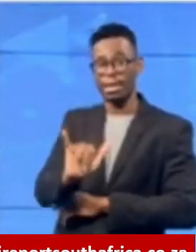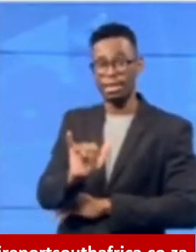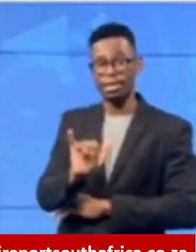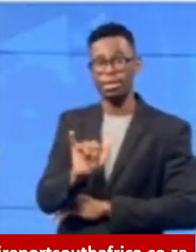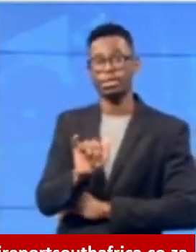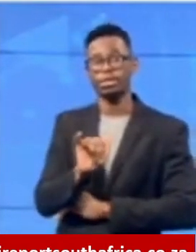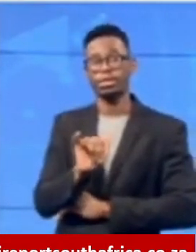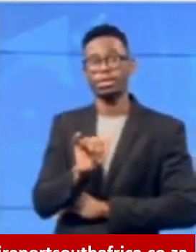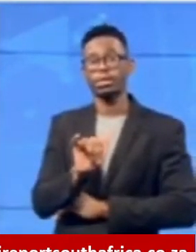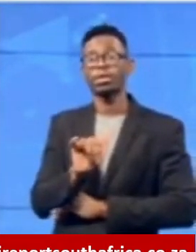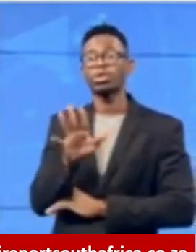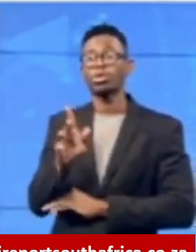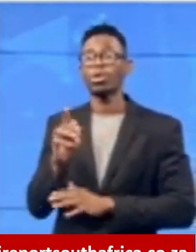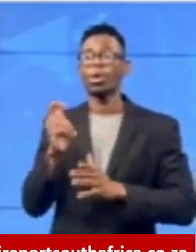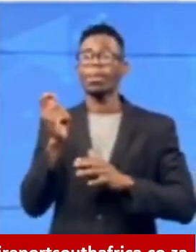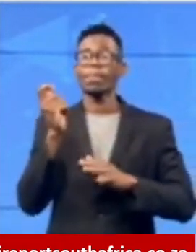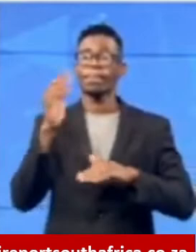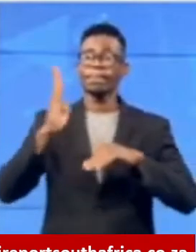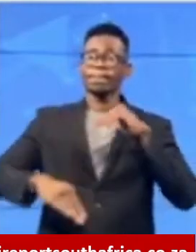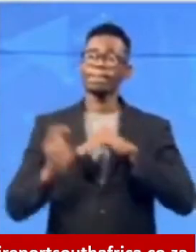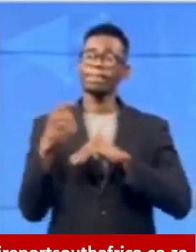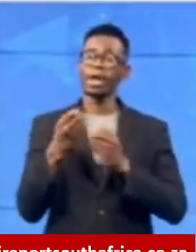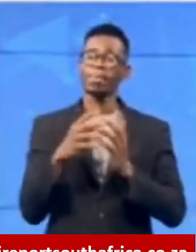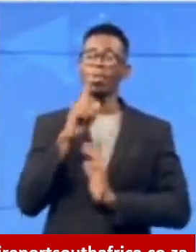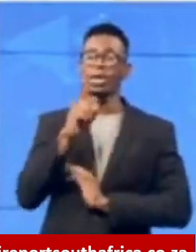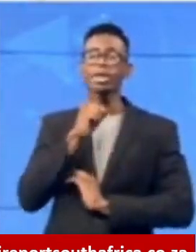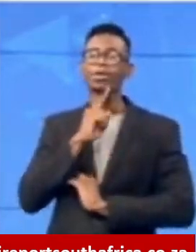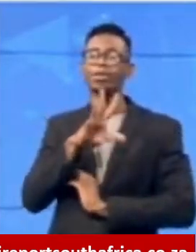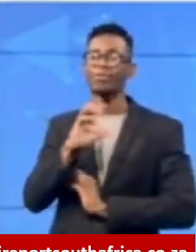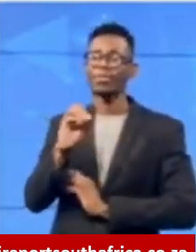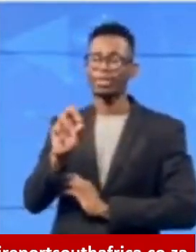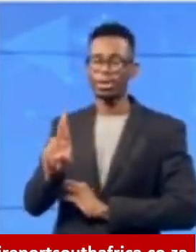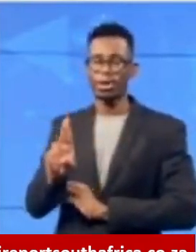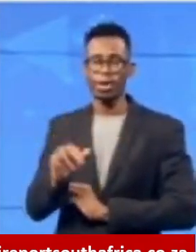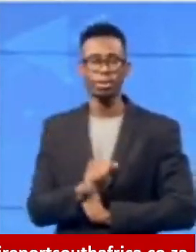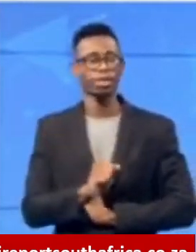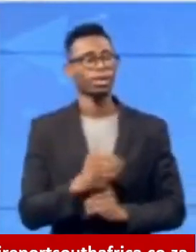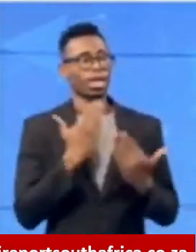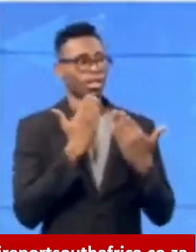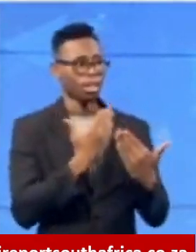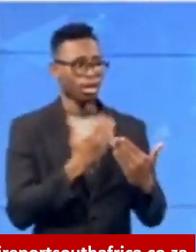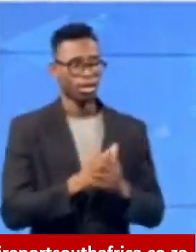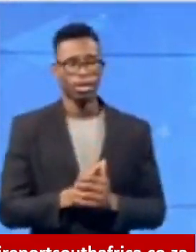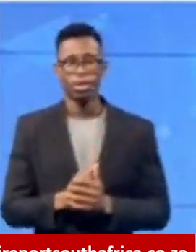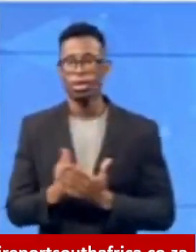1,500 rand bail, and warned half past eight. As a court, please. Thank you. Just give me a minute.